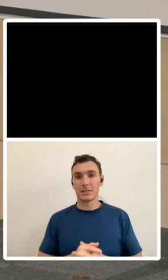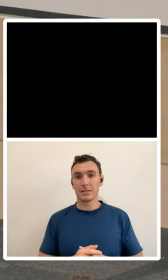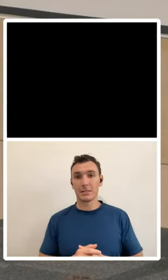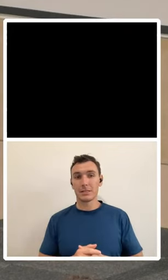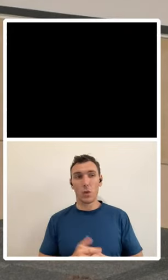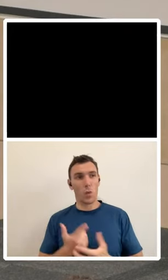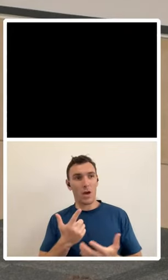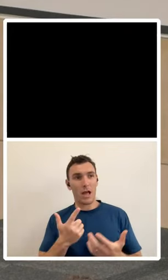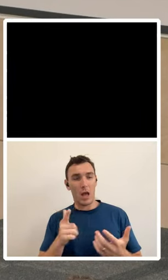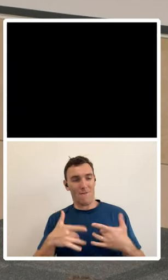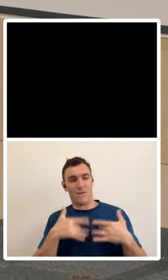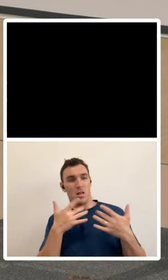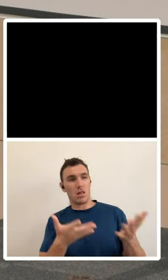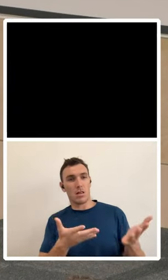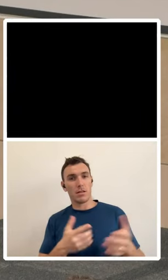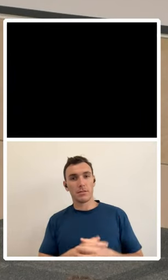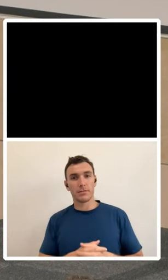to 19,